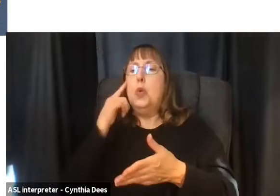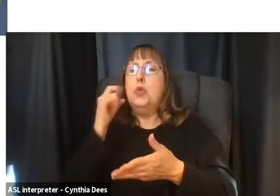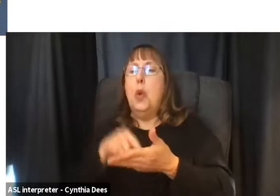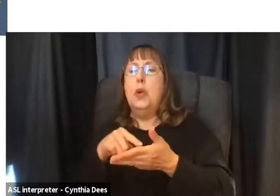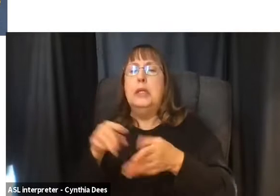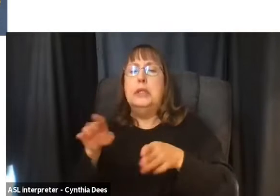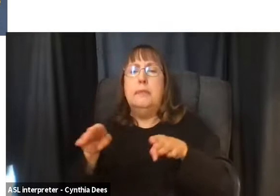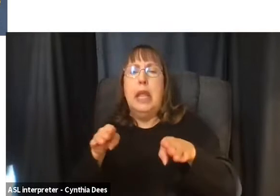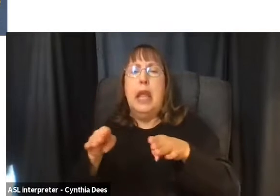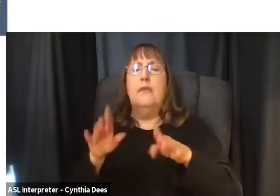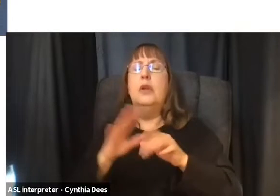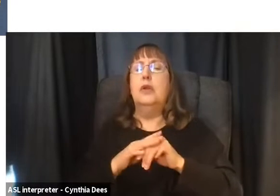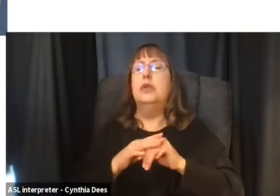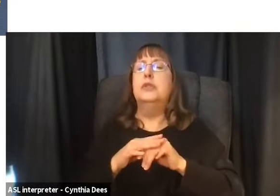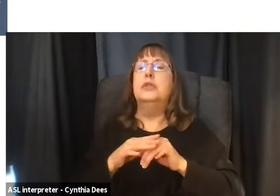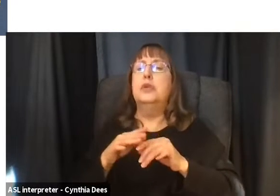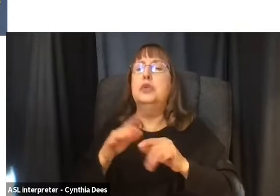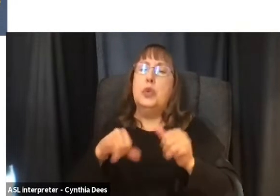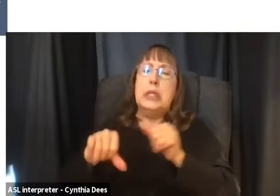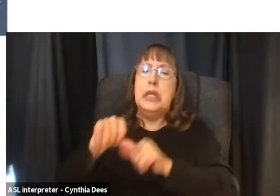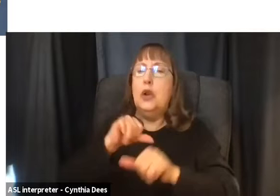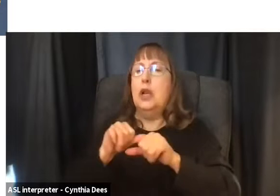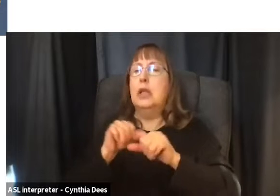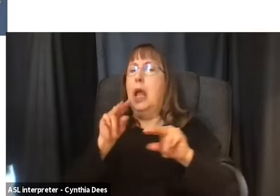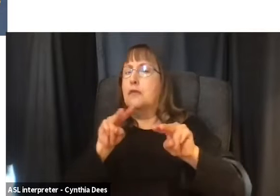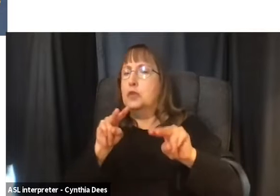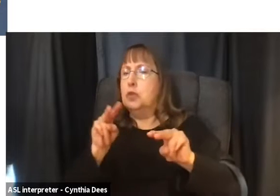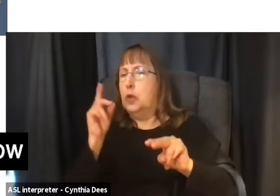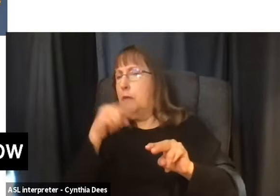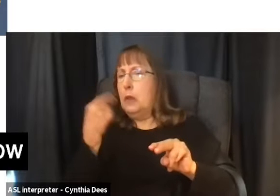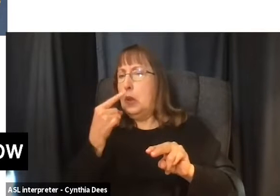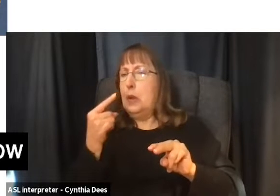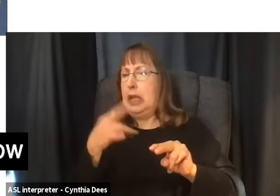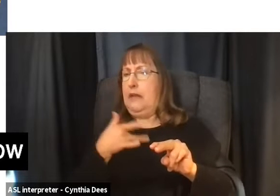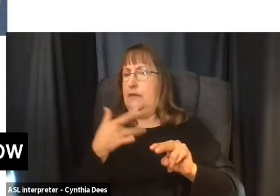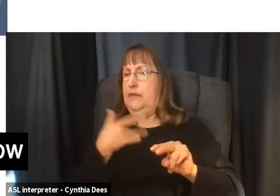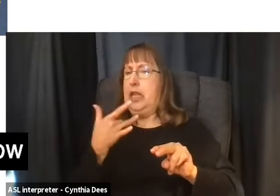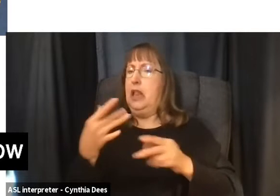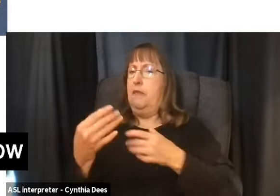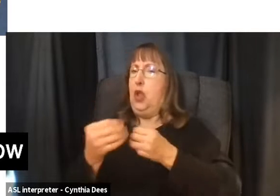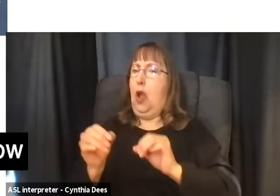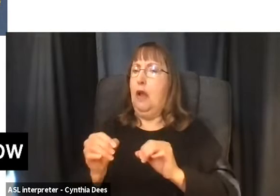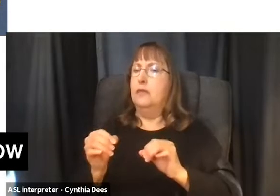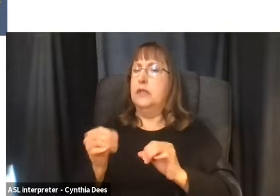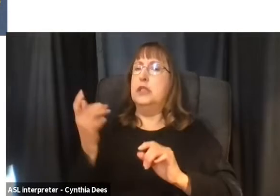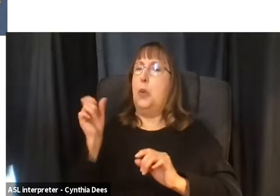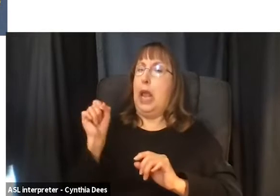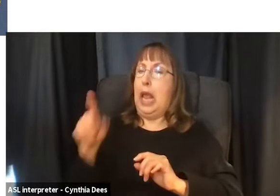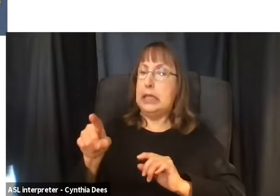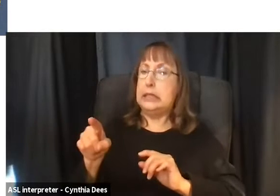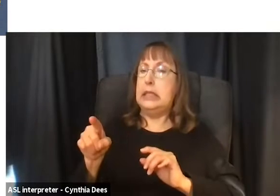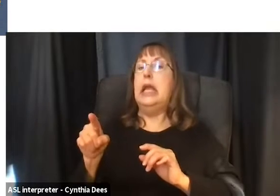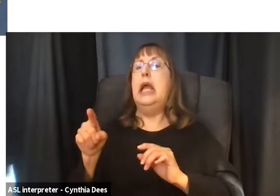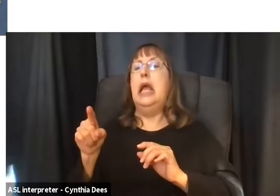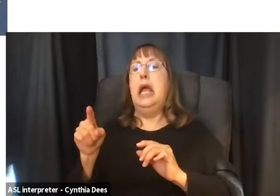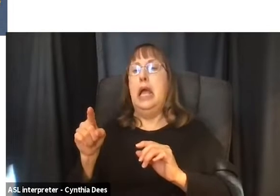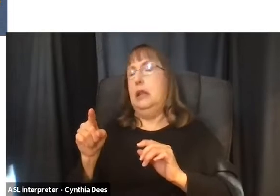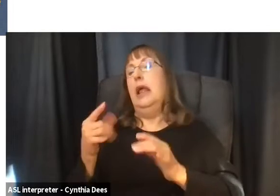during interactions. Observe look and feel of office. So asking, I know right now that there's a lot of